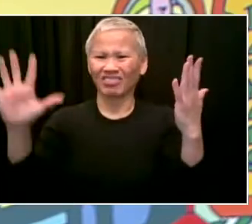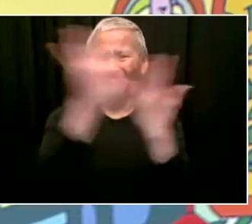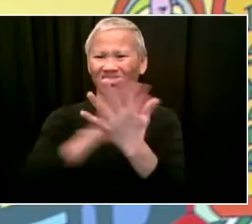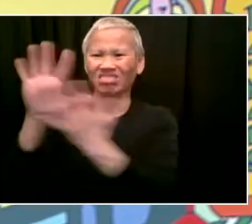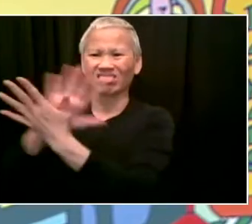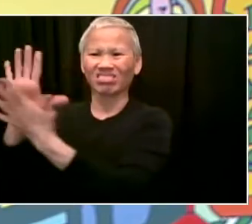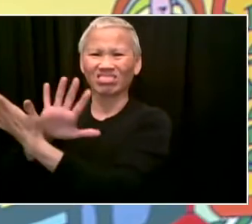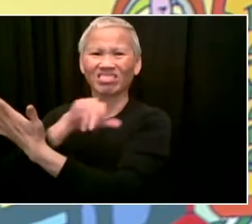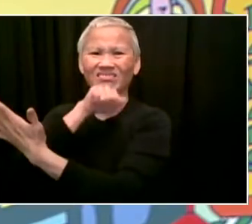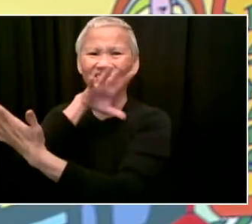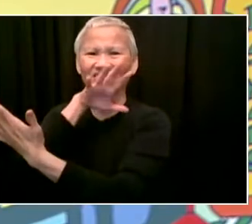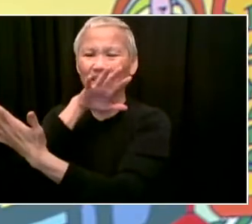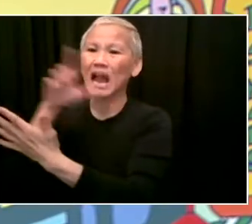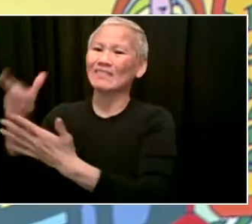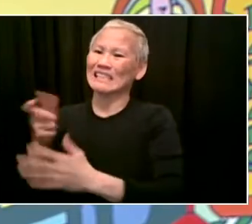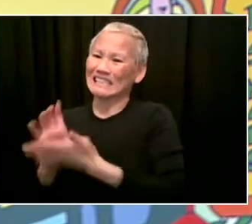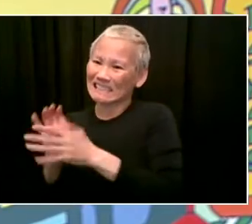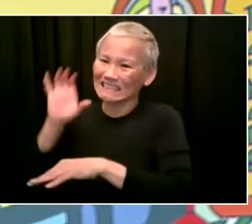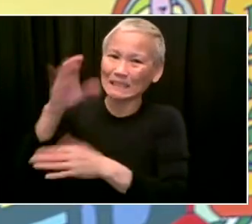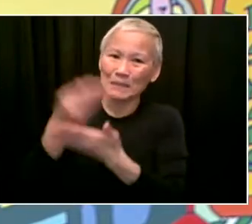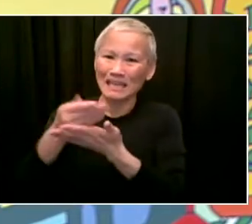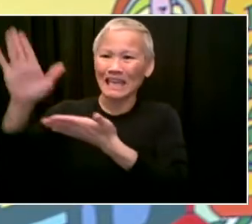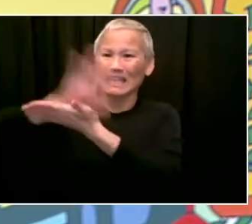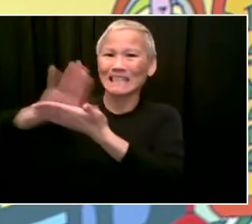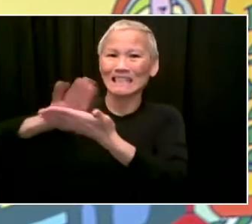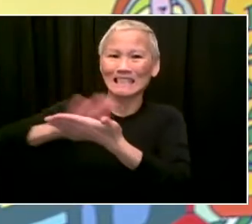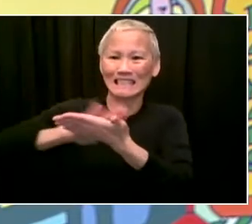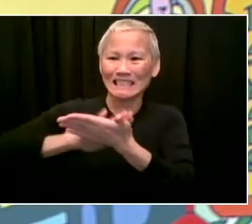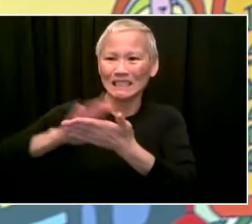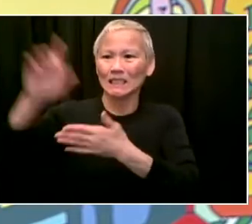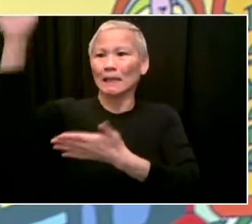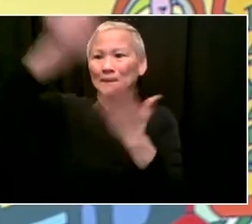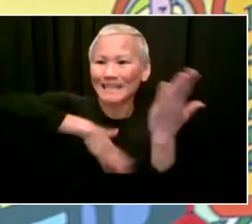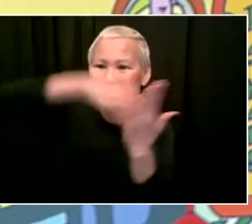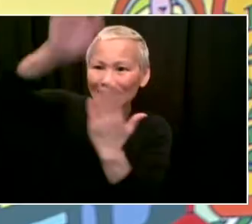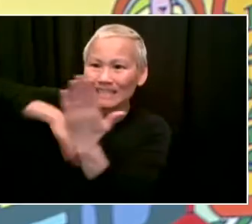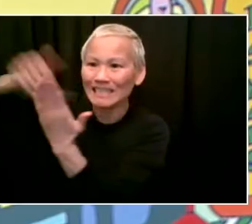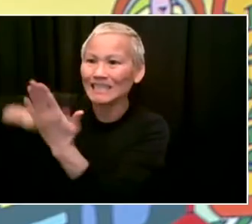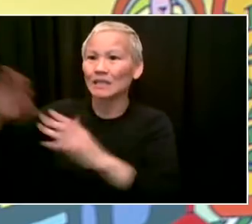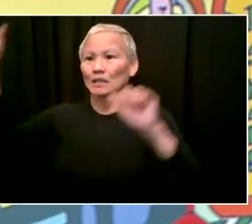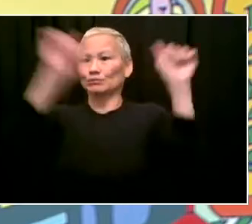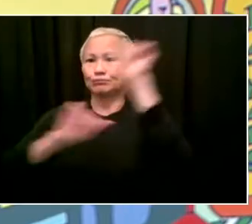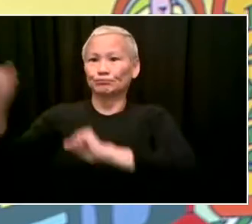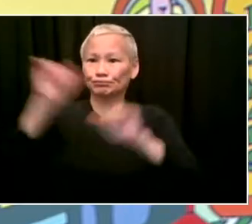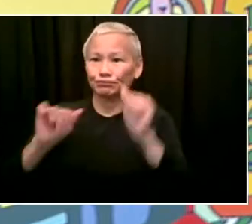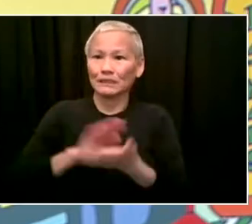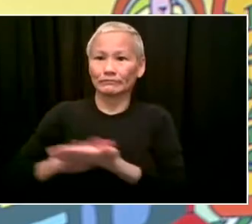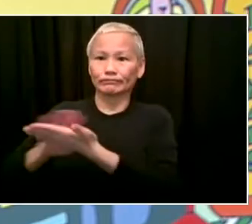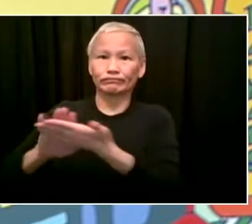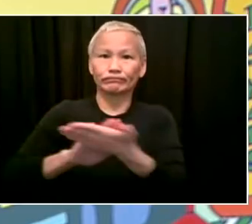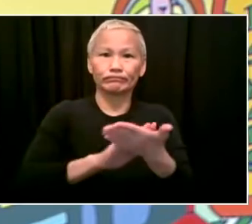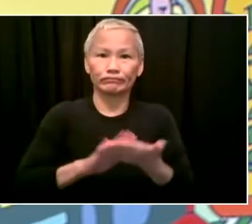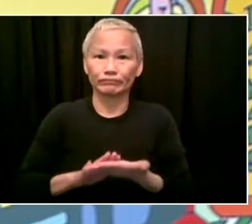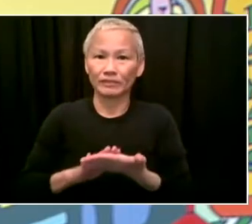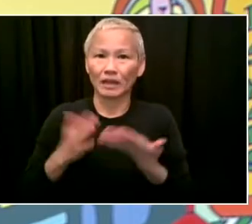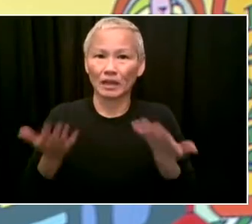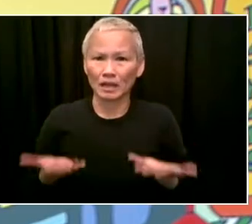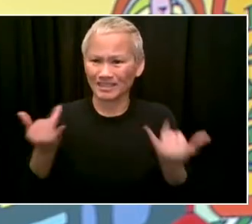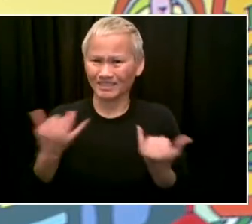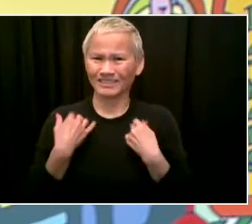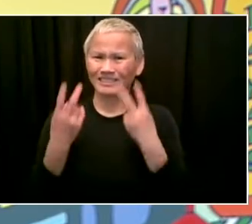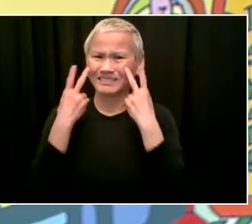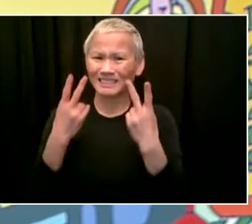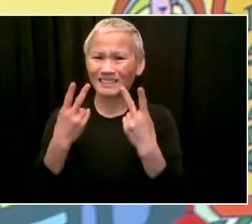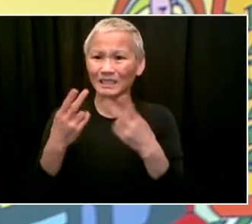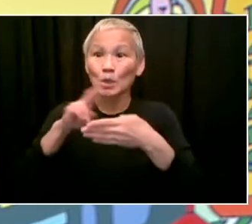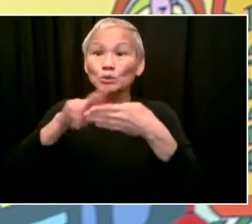spent on the issues of crime and quality of life and what it says about your administration's handling of those issues? Nolan, look, we've all been through